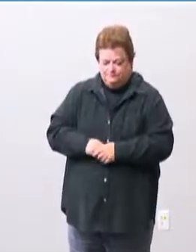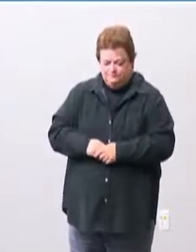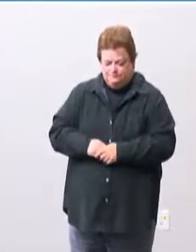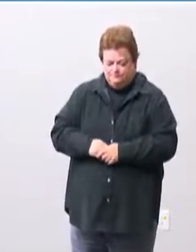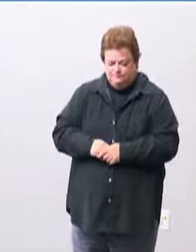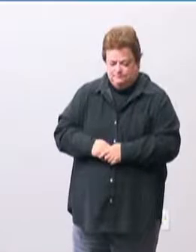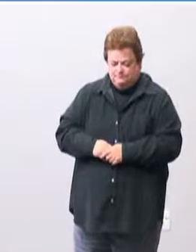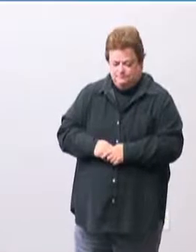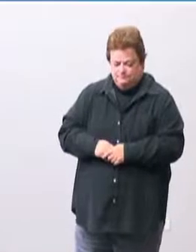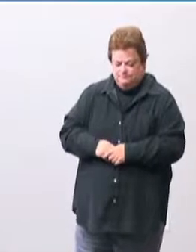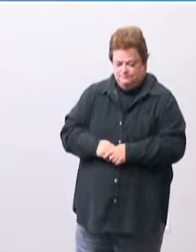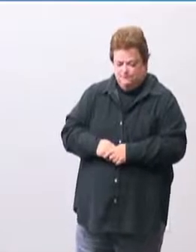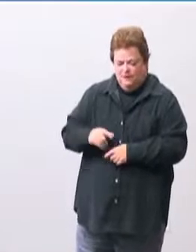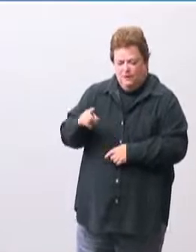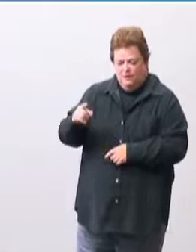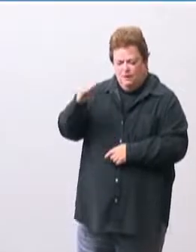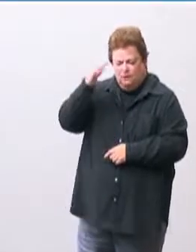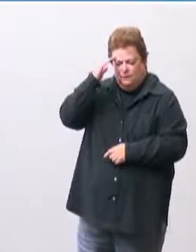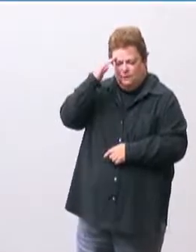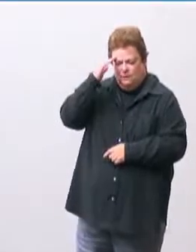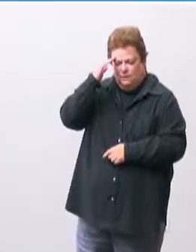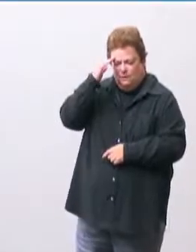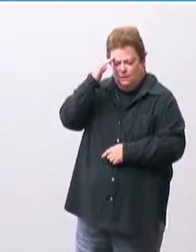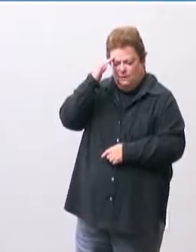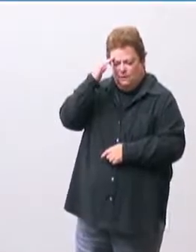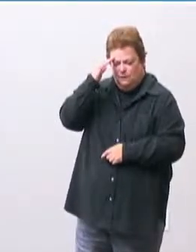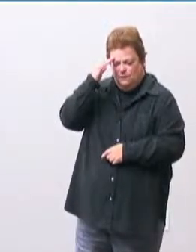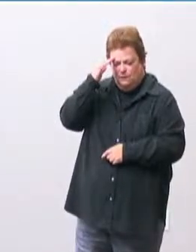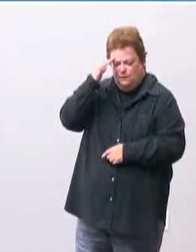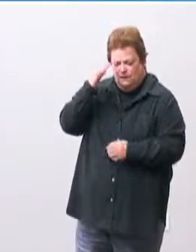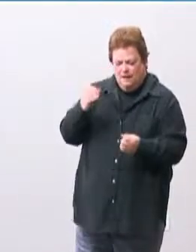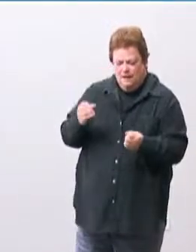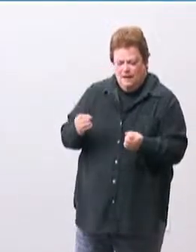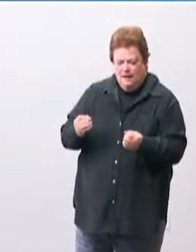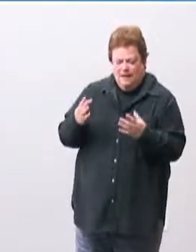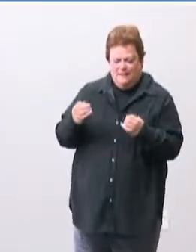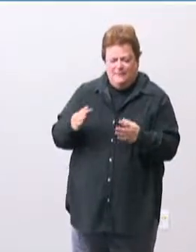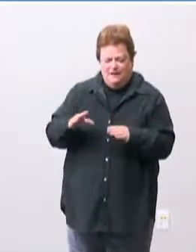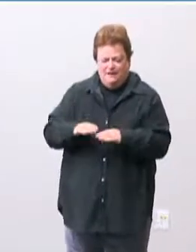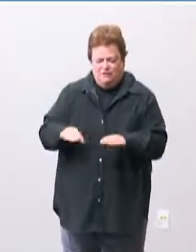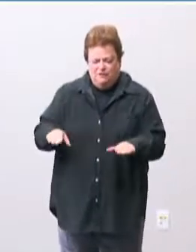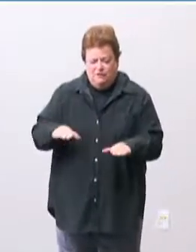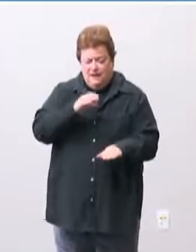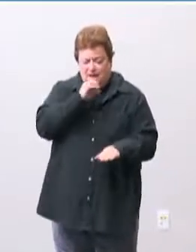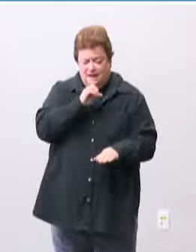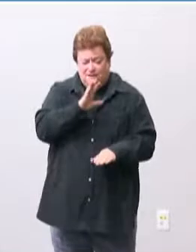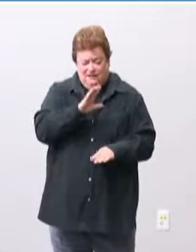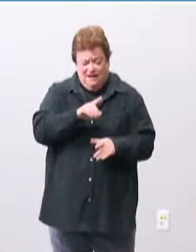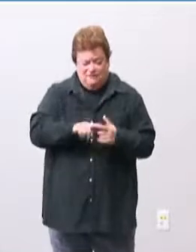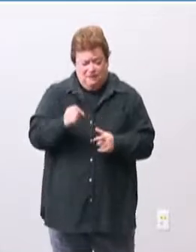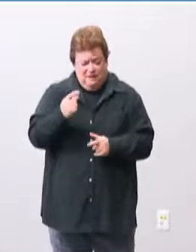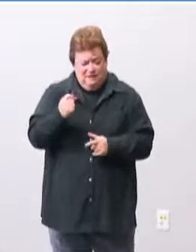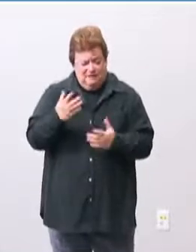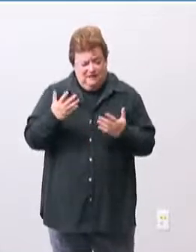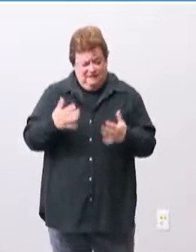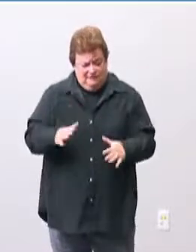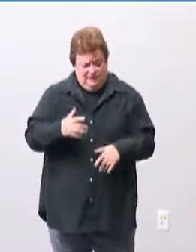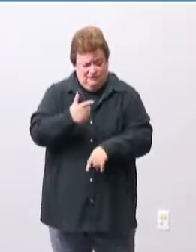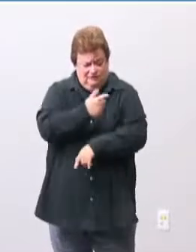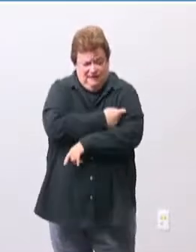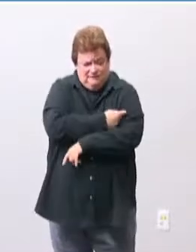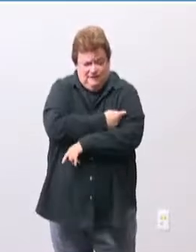Hi. Do you happen to know how many kids 5 to 11 have been vaccinated so far with their first dose in the